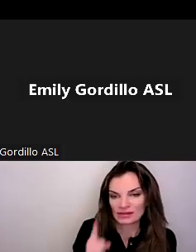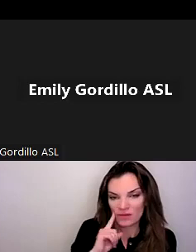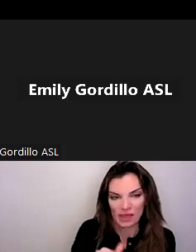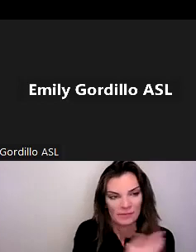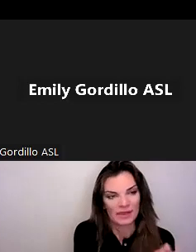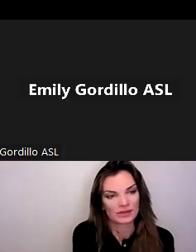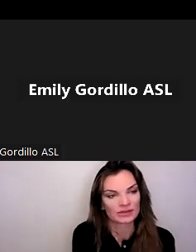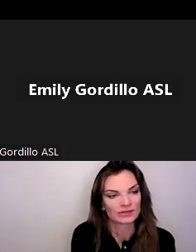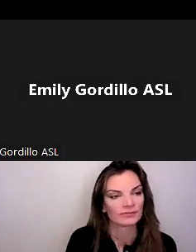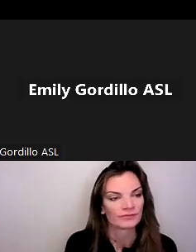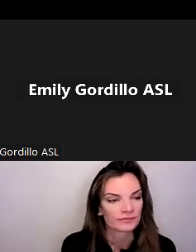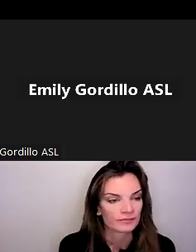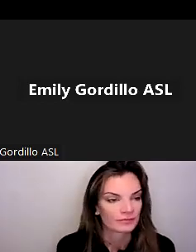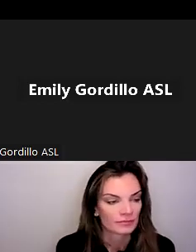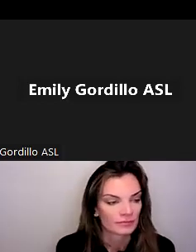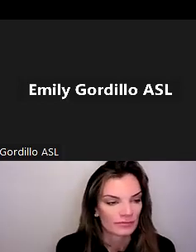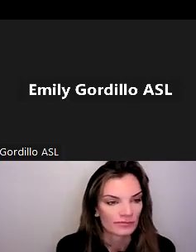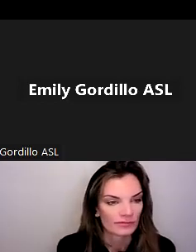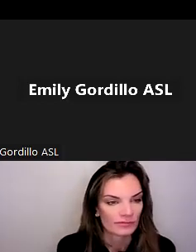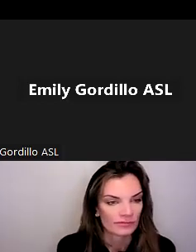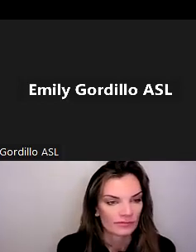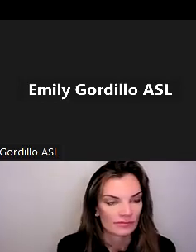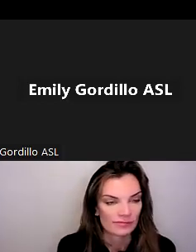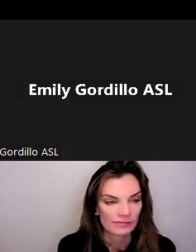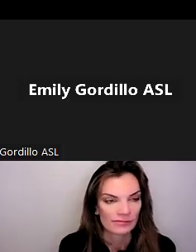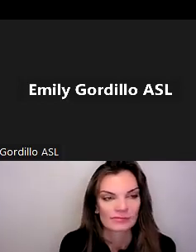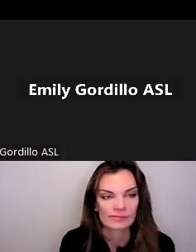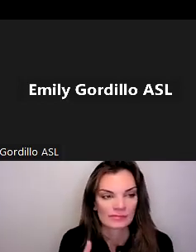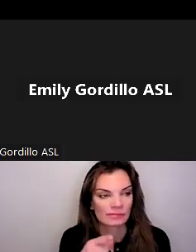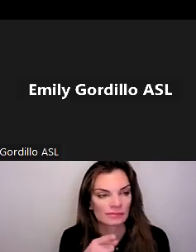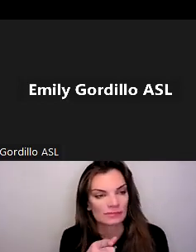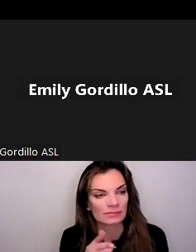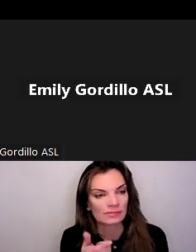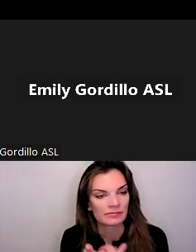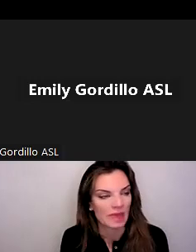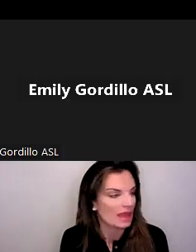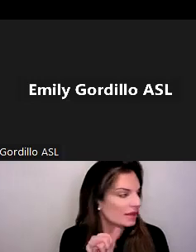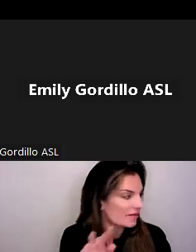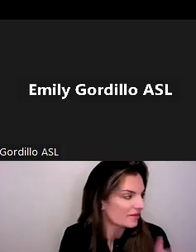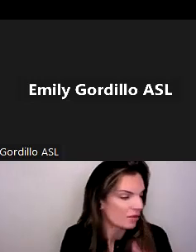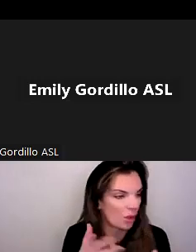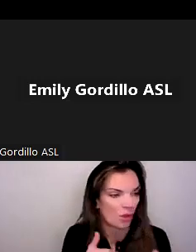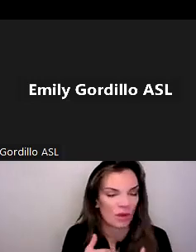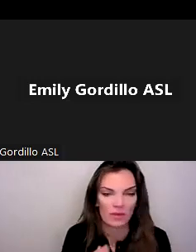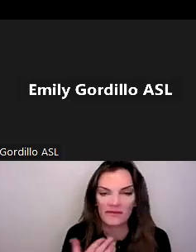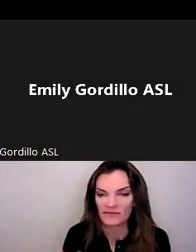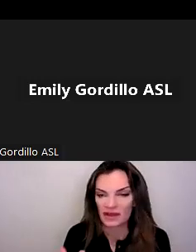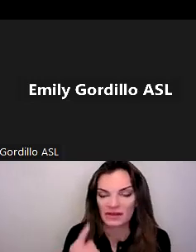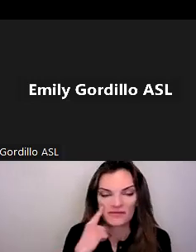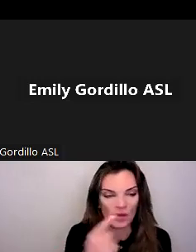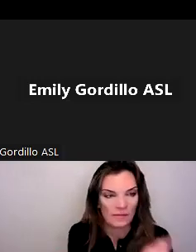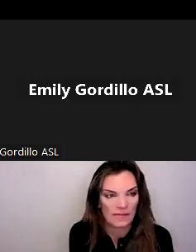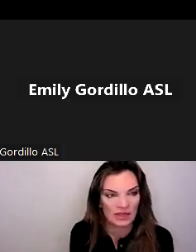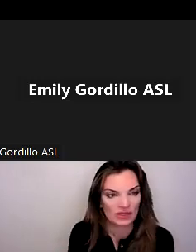patient. So I'm going to touch on kind of the main type of evaluation, what it looks like that we would provide for patients. Obviously, there